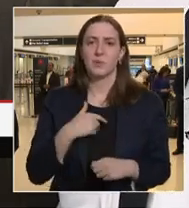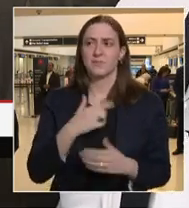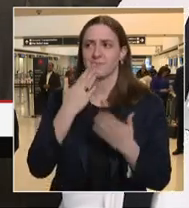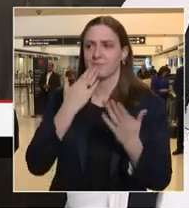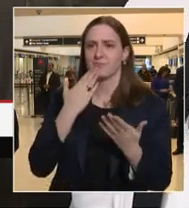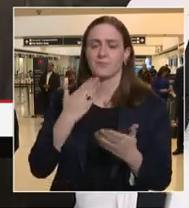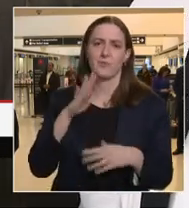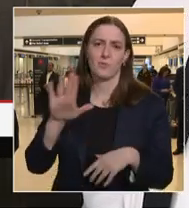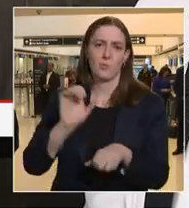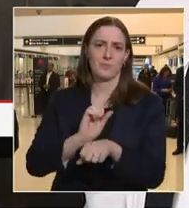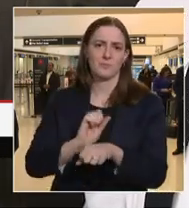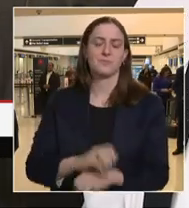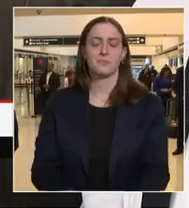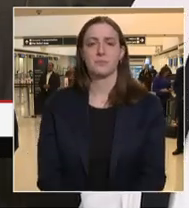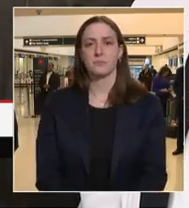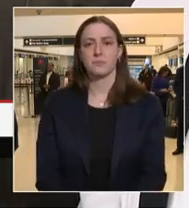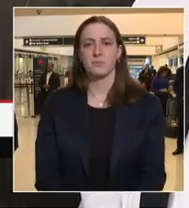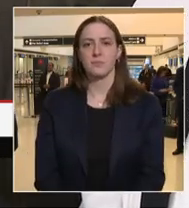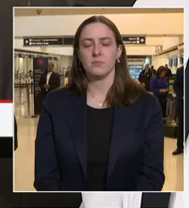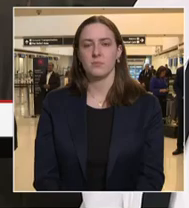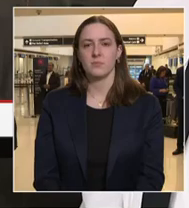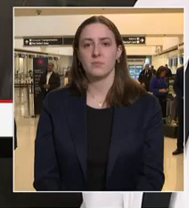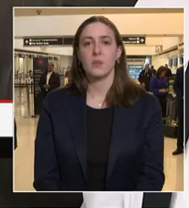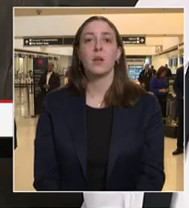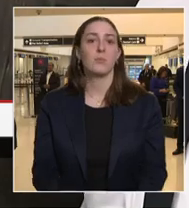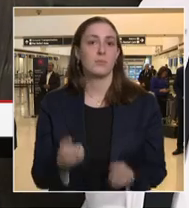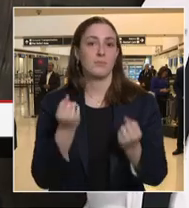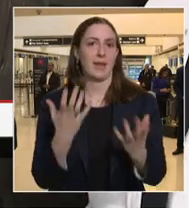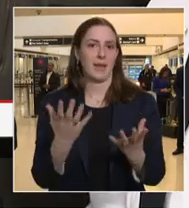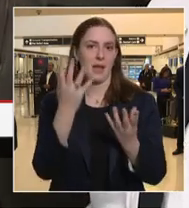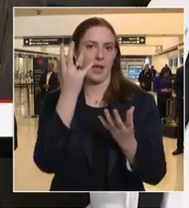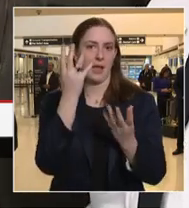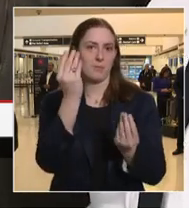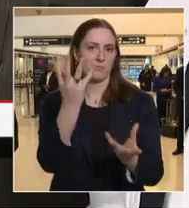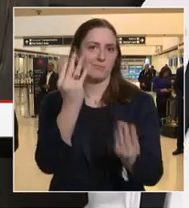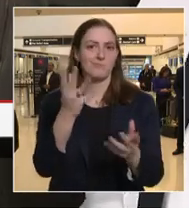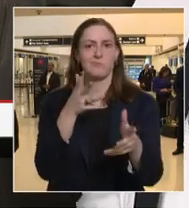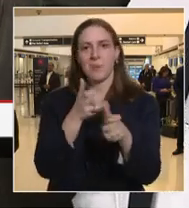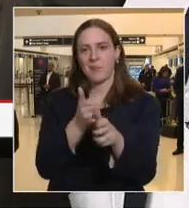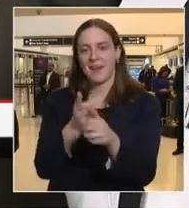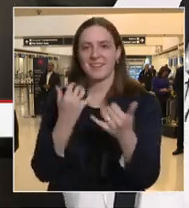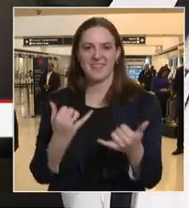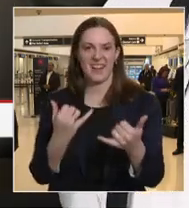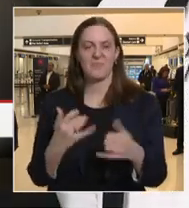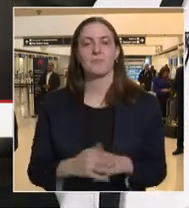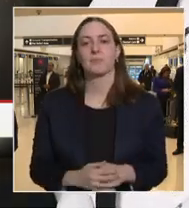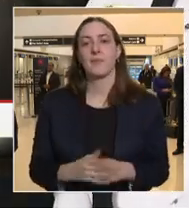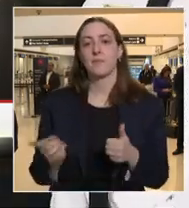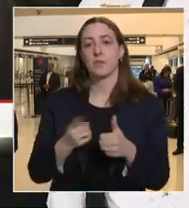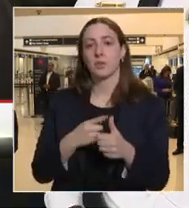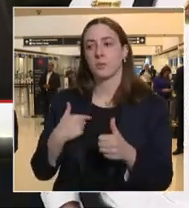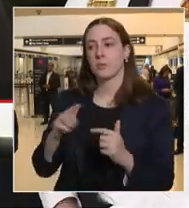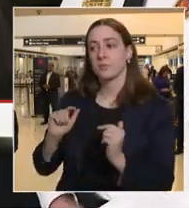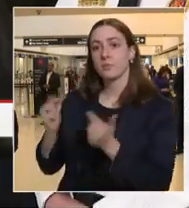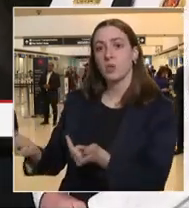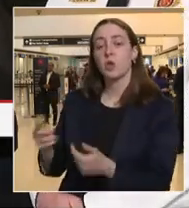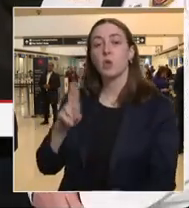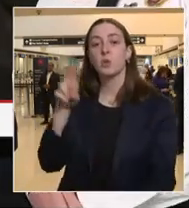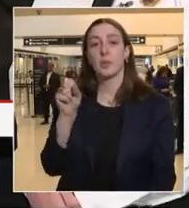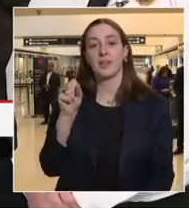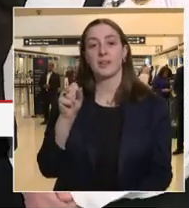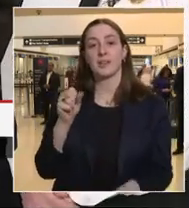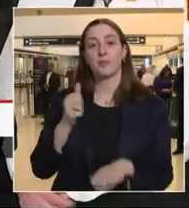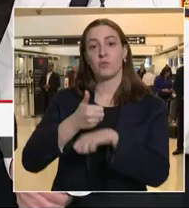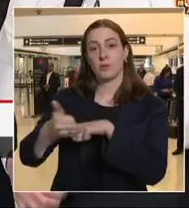we'll have several updates today. I'm first going to turn to the Secretary of Transportation, Sean